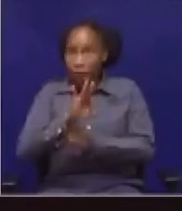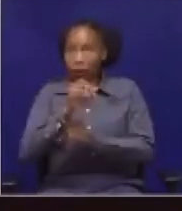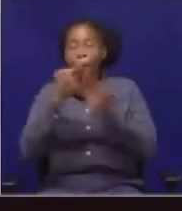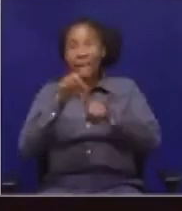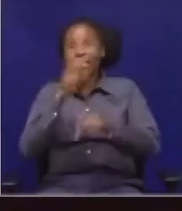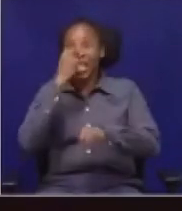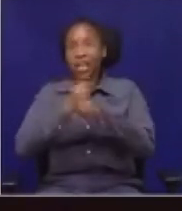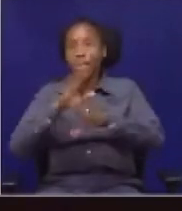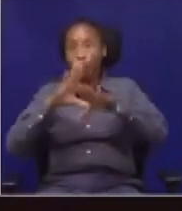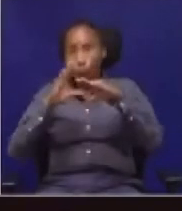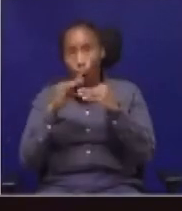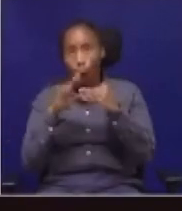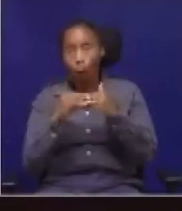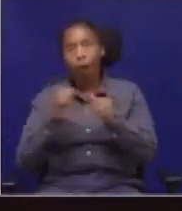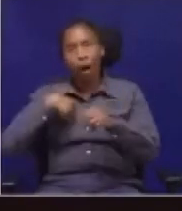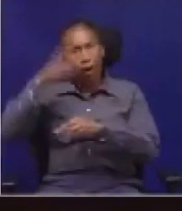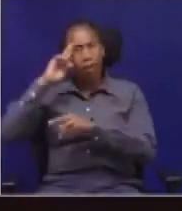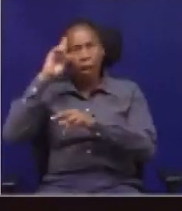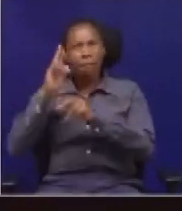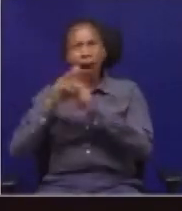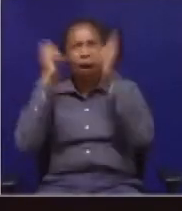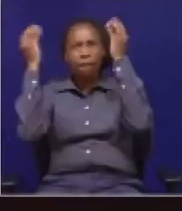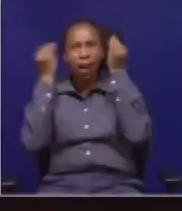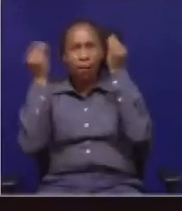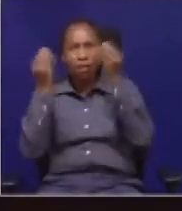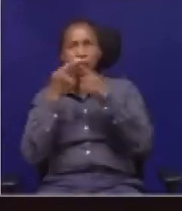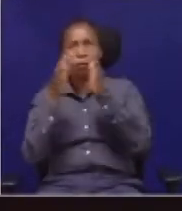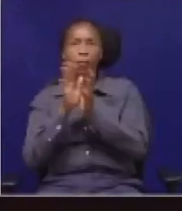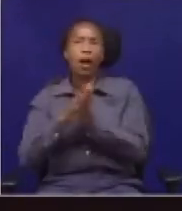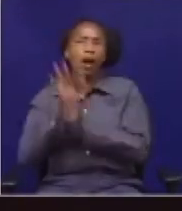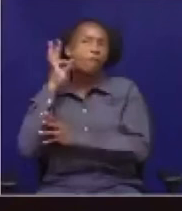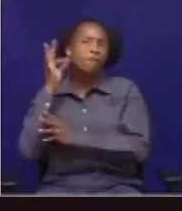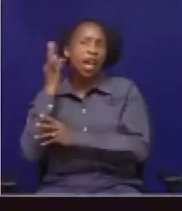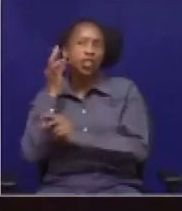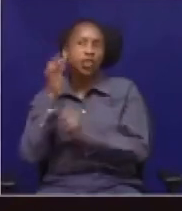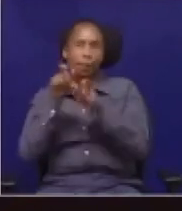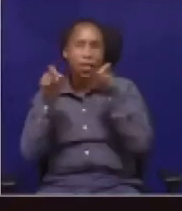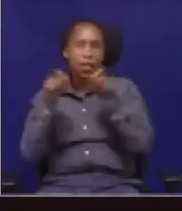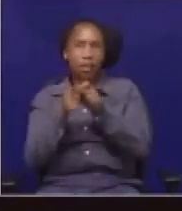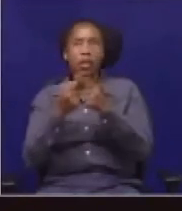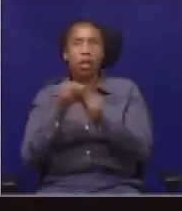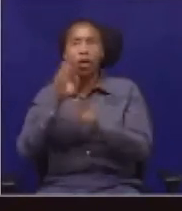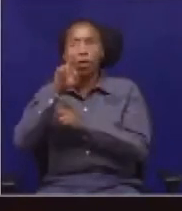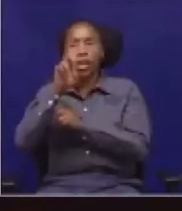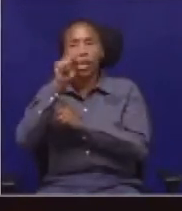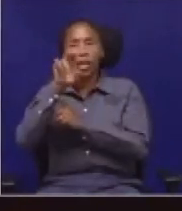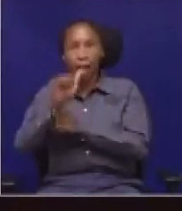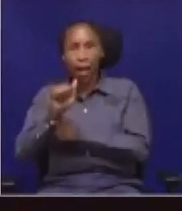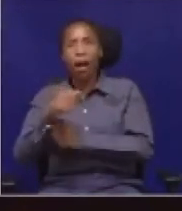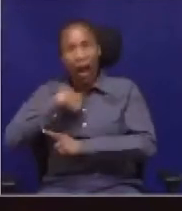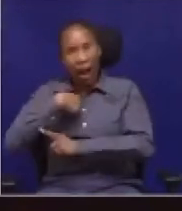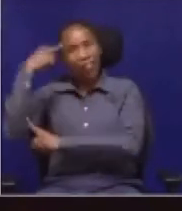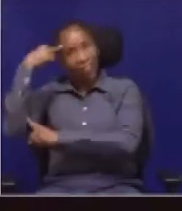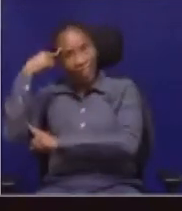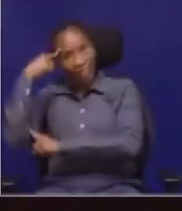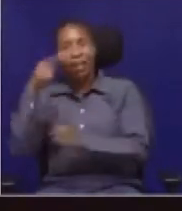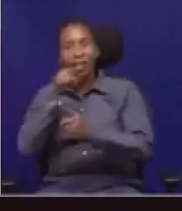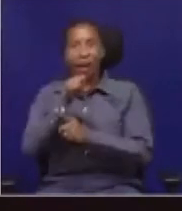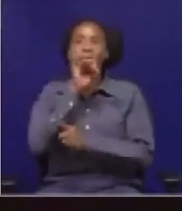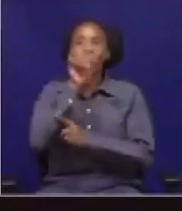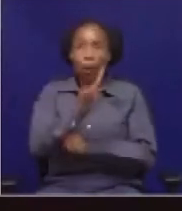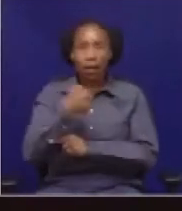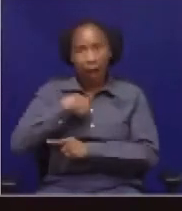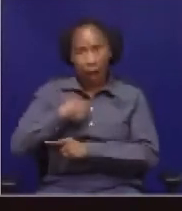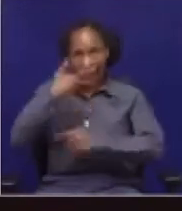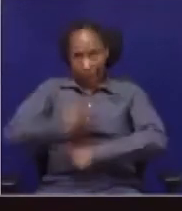reminded by the famous meditation from French philosopher René Descartes, I think, therefore I am. We all